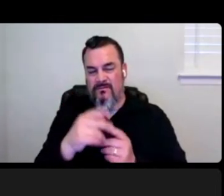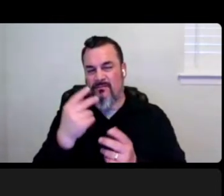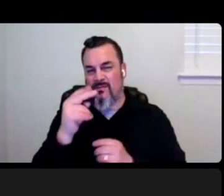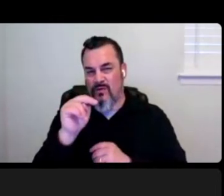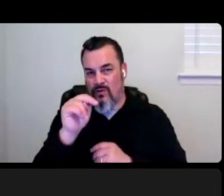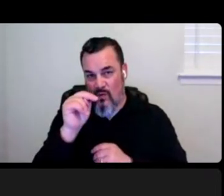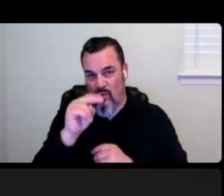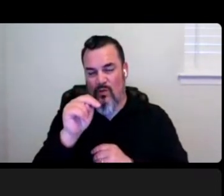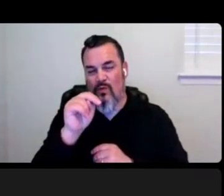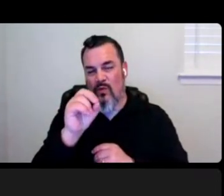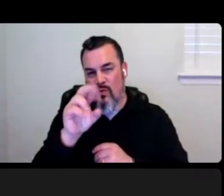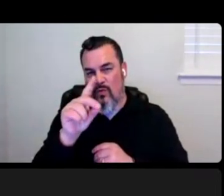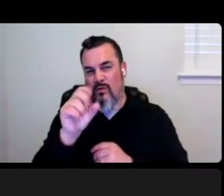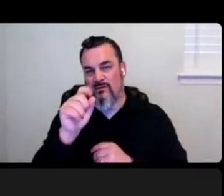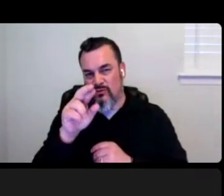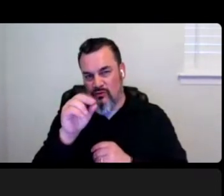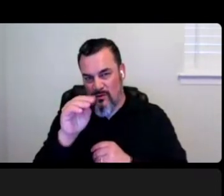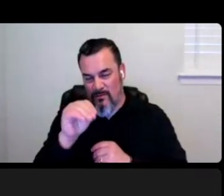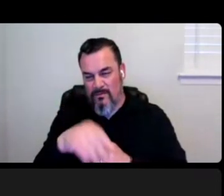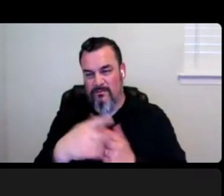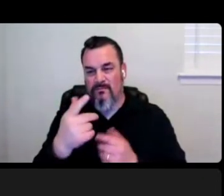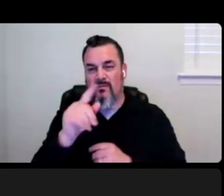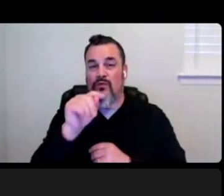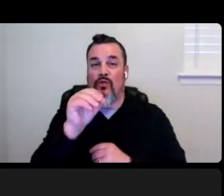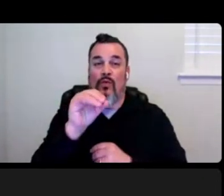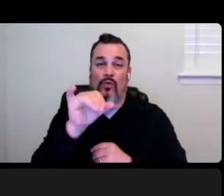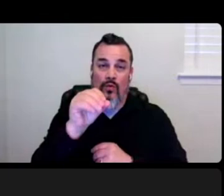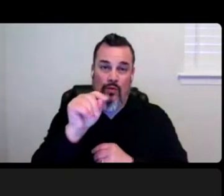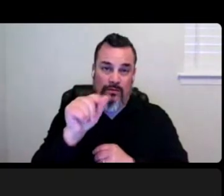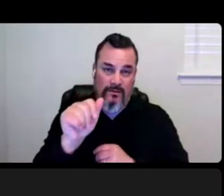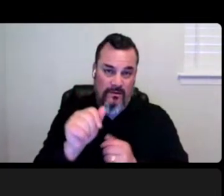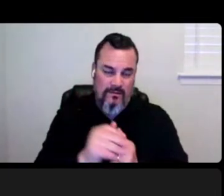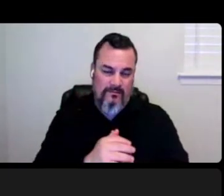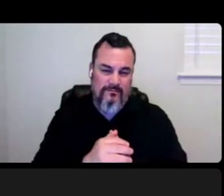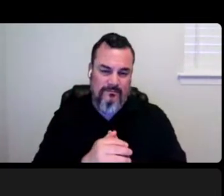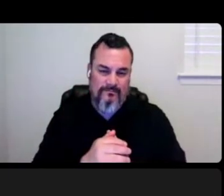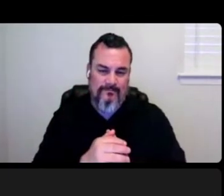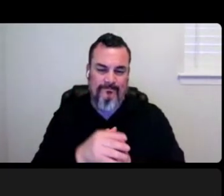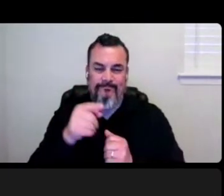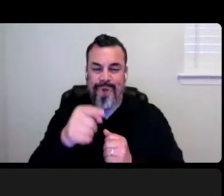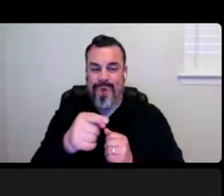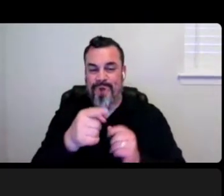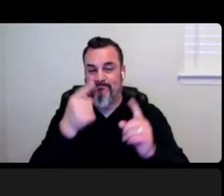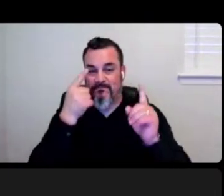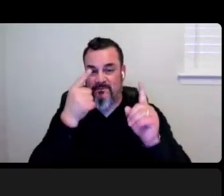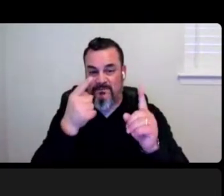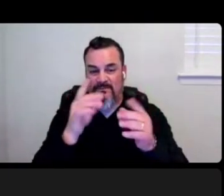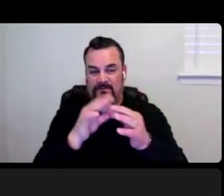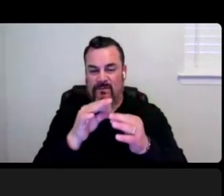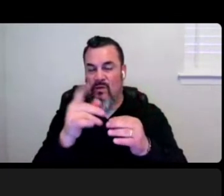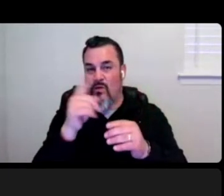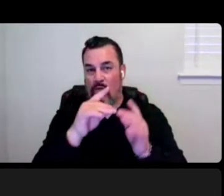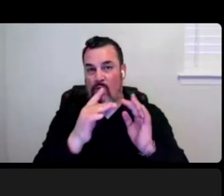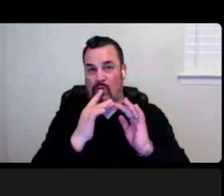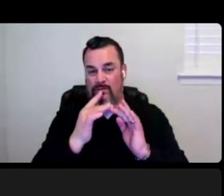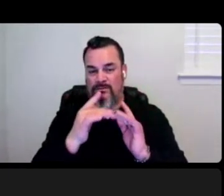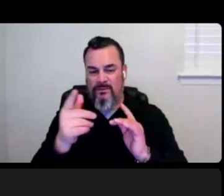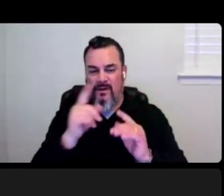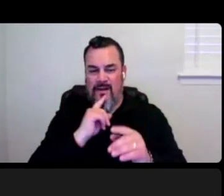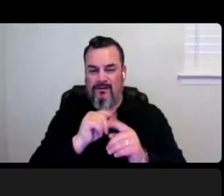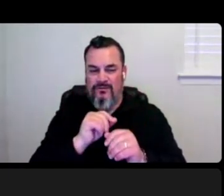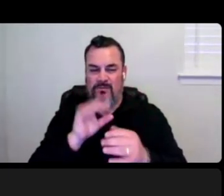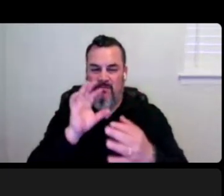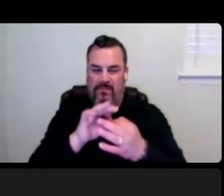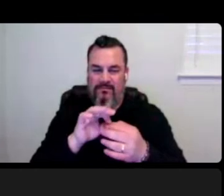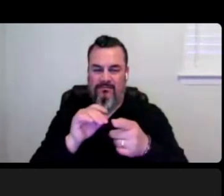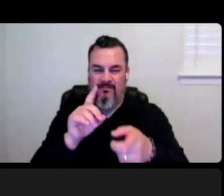Nordstrom, I've heard. Toyota. This mission statement, if you go on the website, you will find actually belongs to